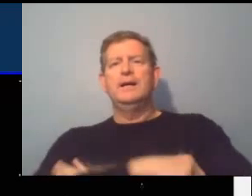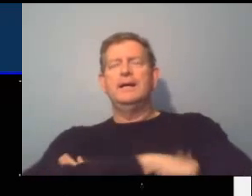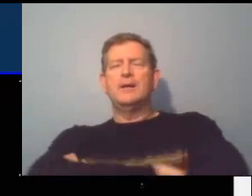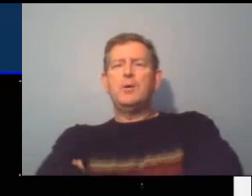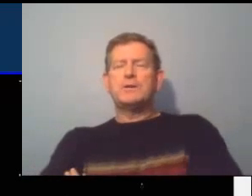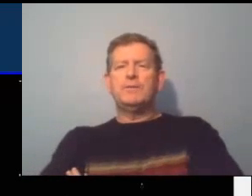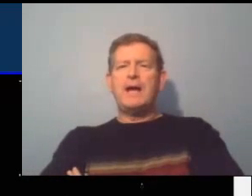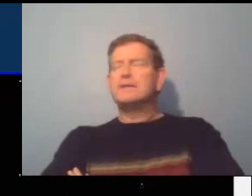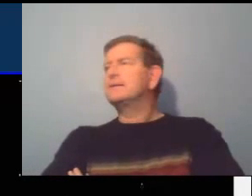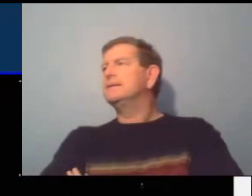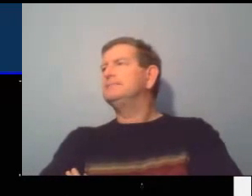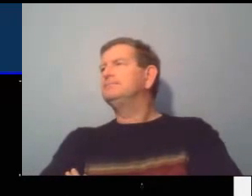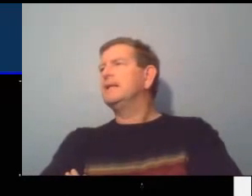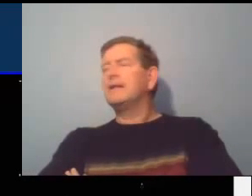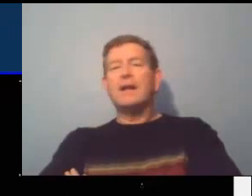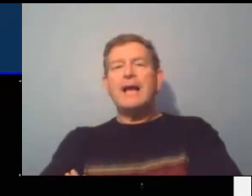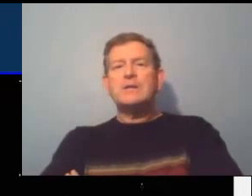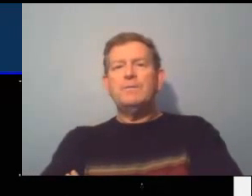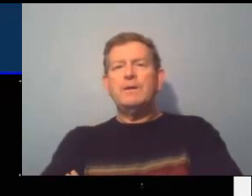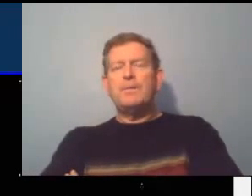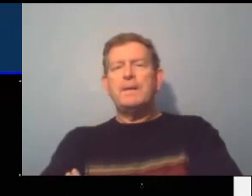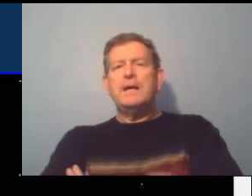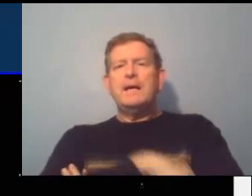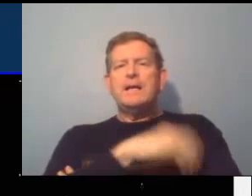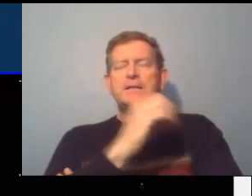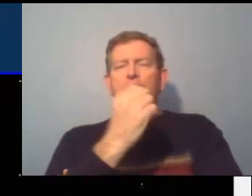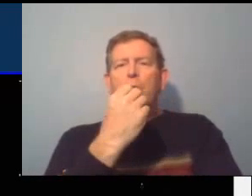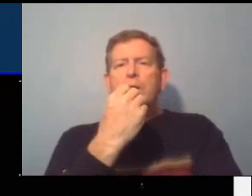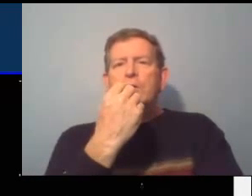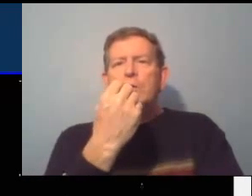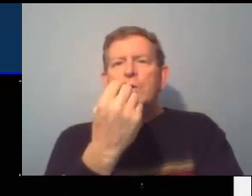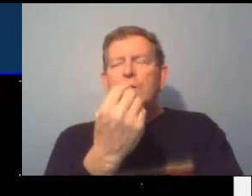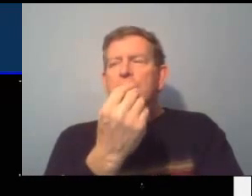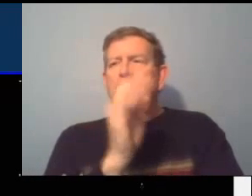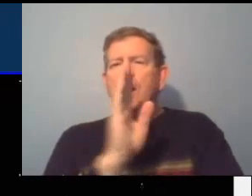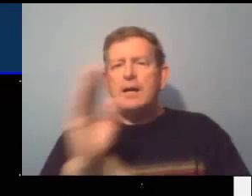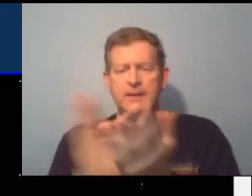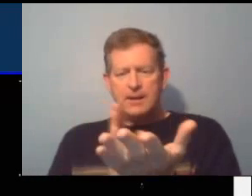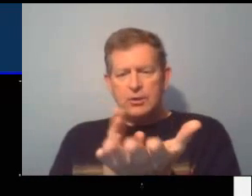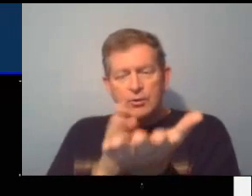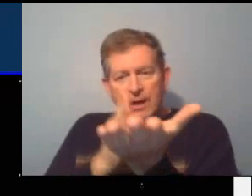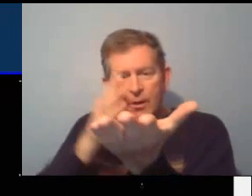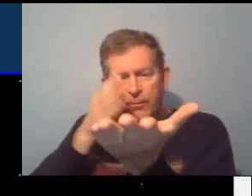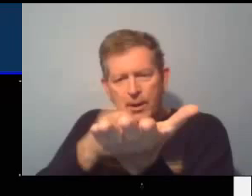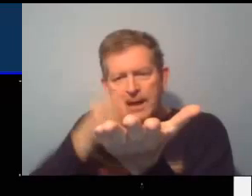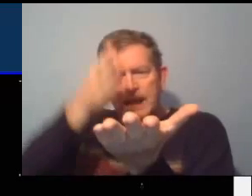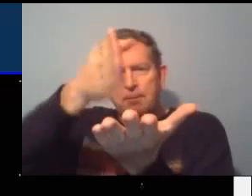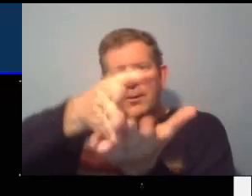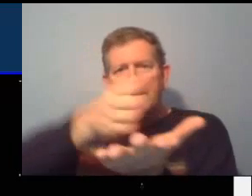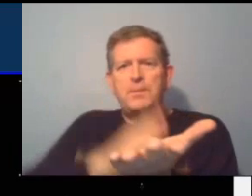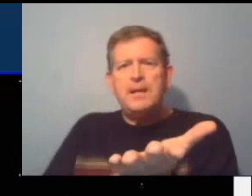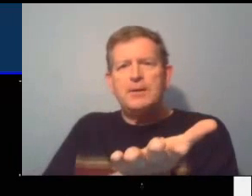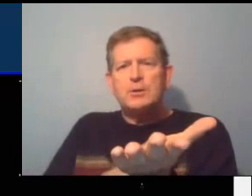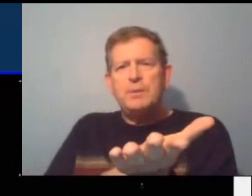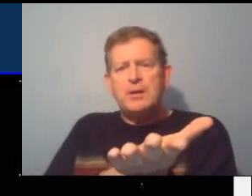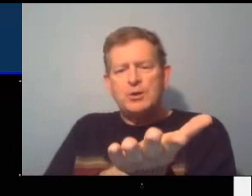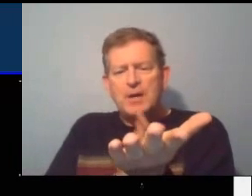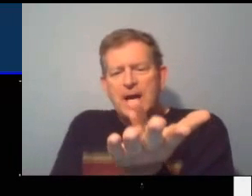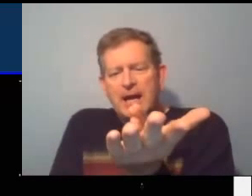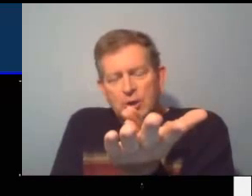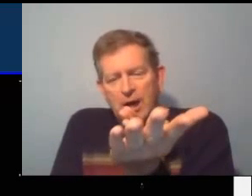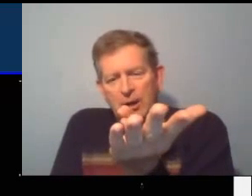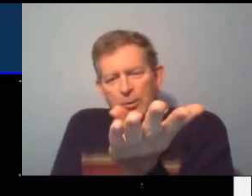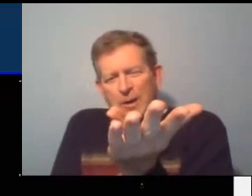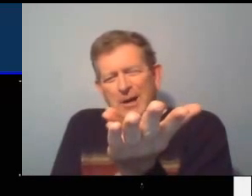mention in the course of the last video is that when you talk, as you're trying to go from point A to point B in your